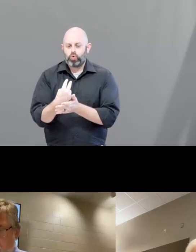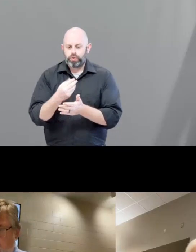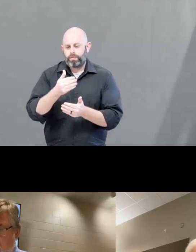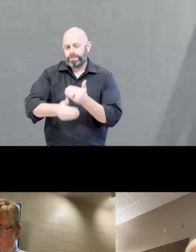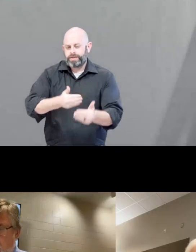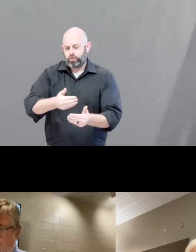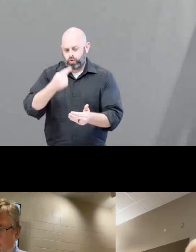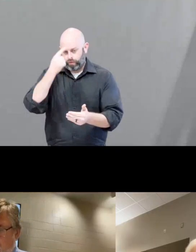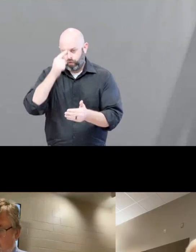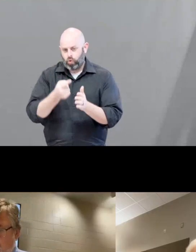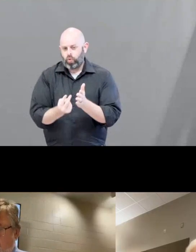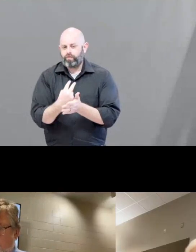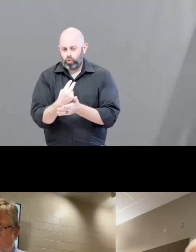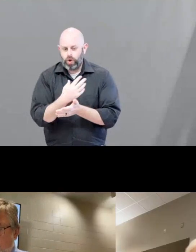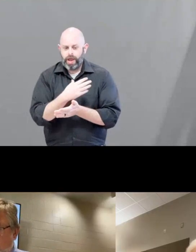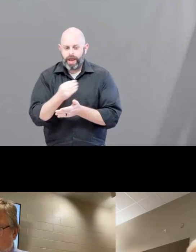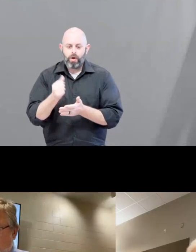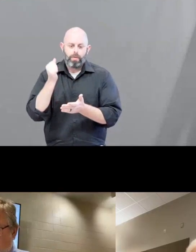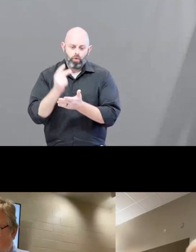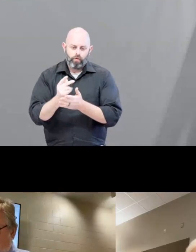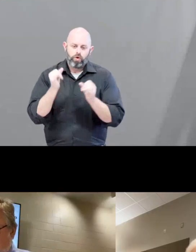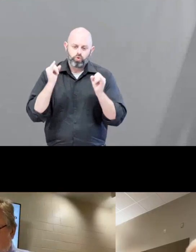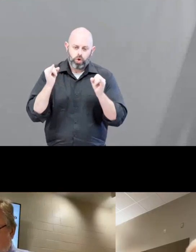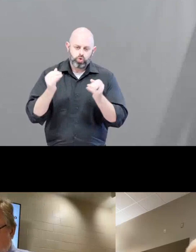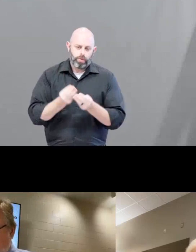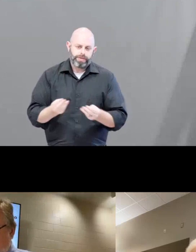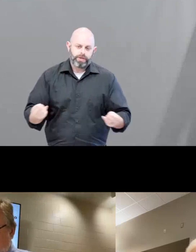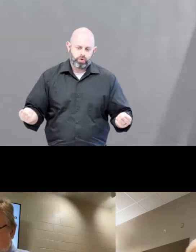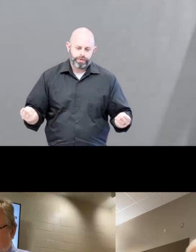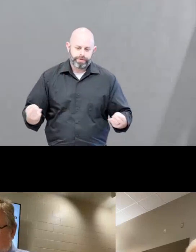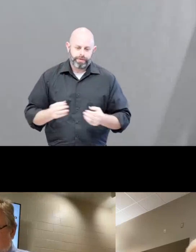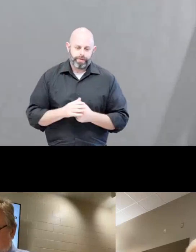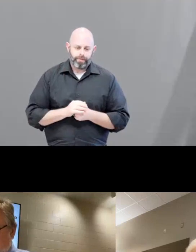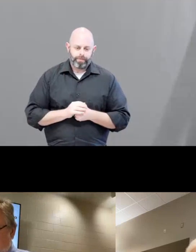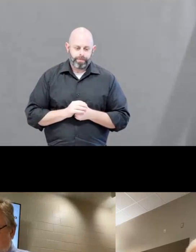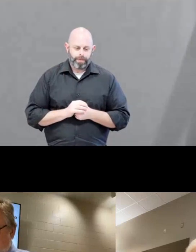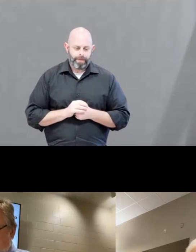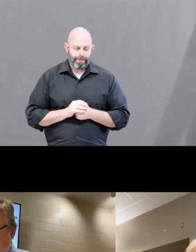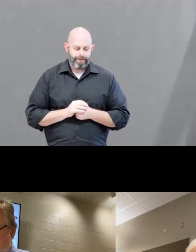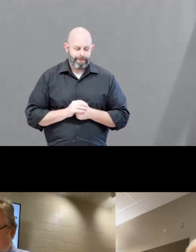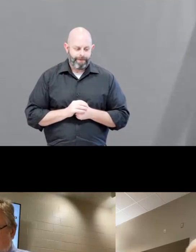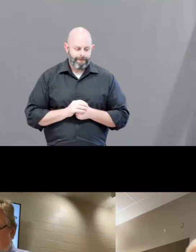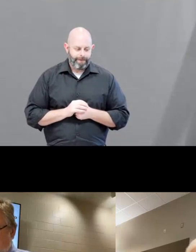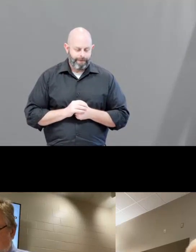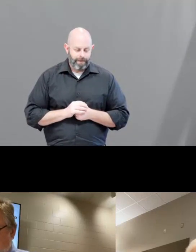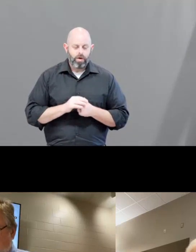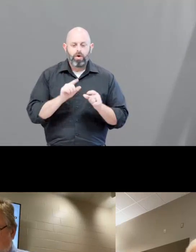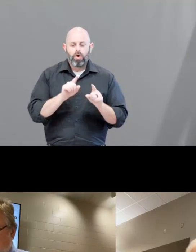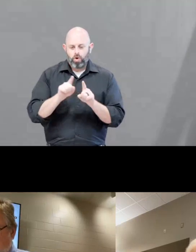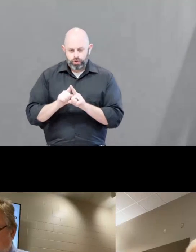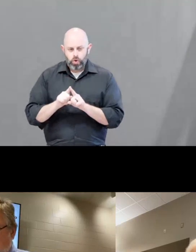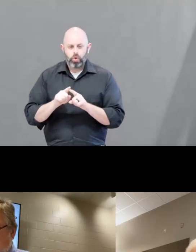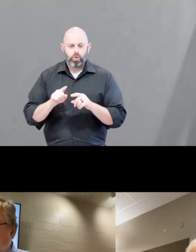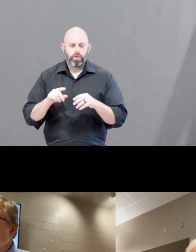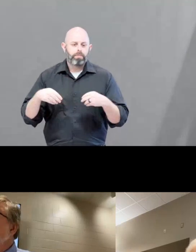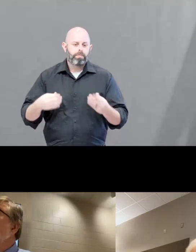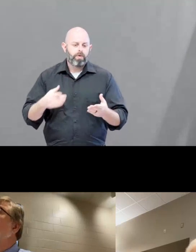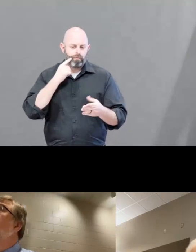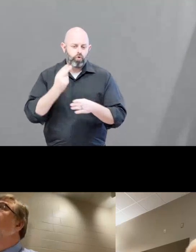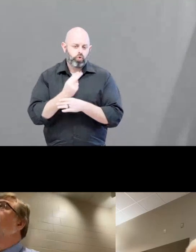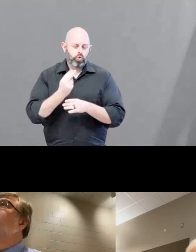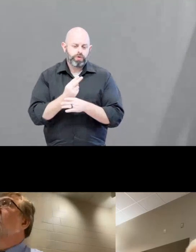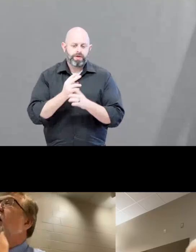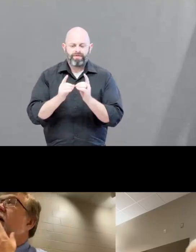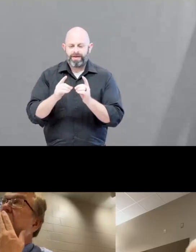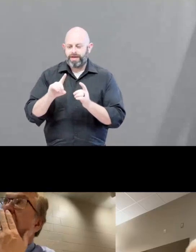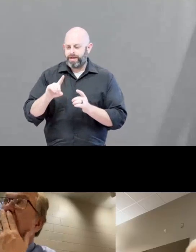for the review and approval of instructional materials. And it also makes provisions for the use of